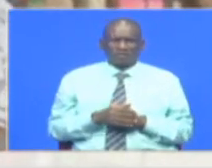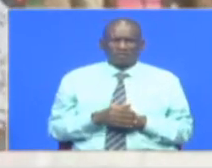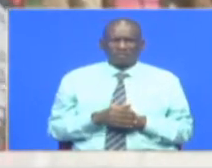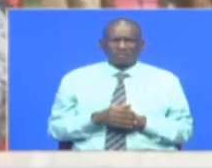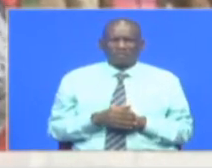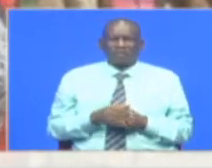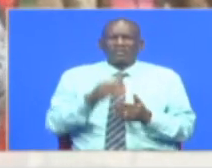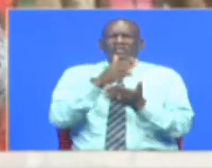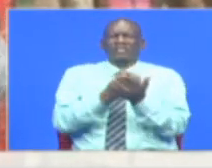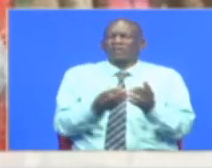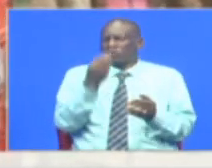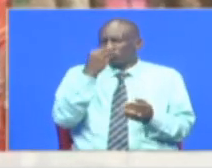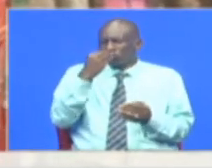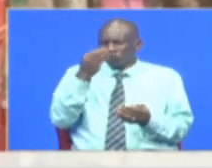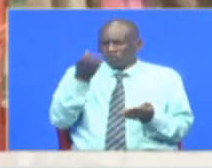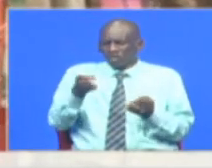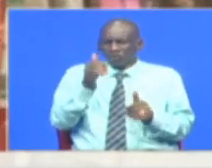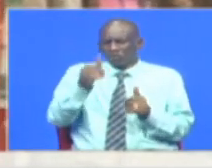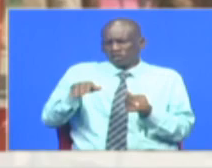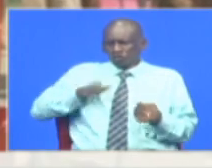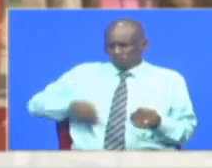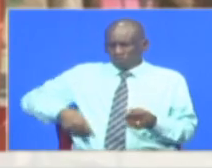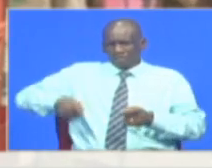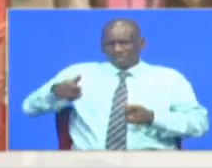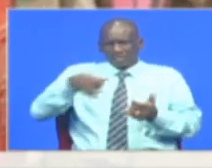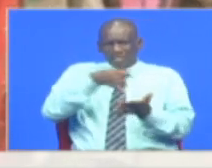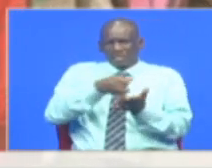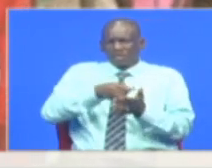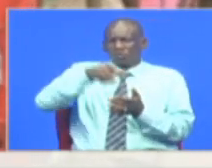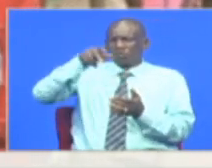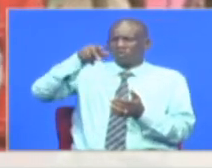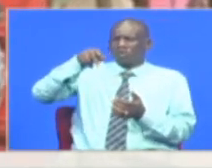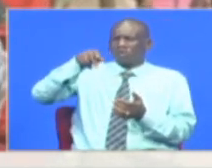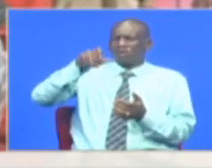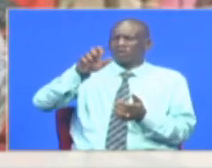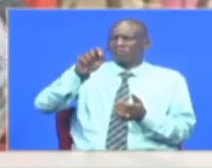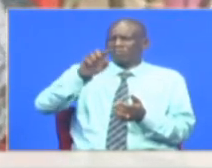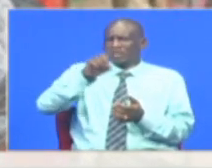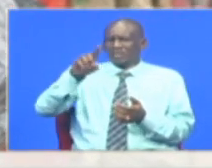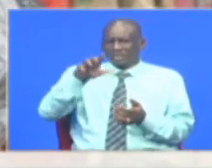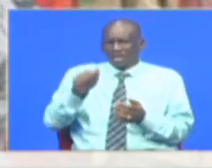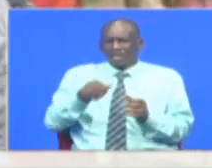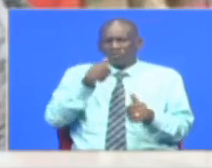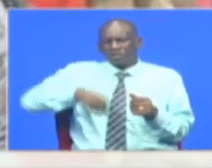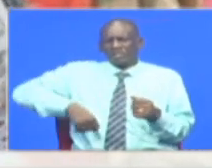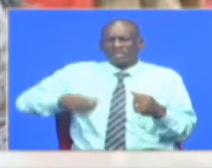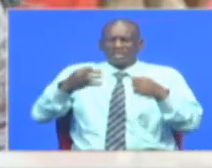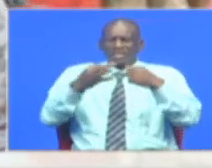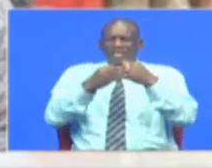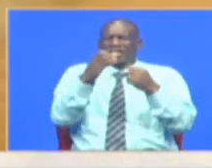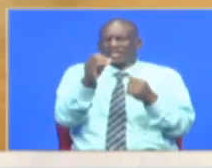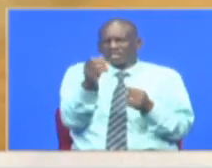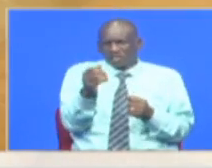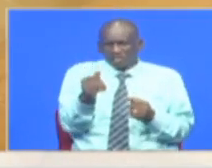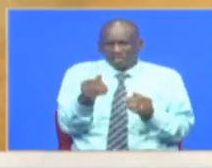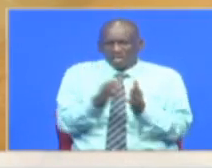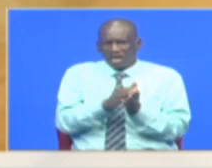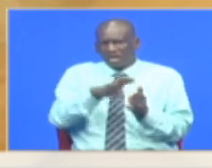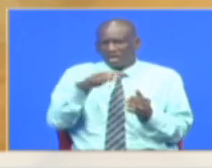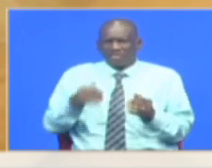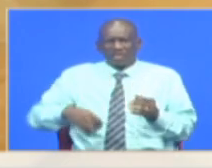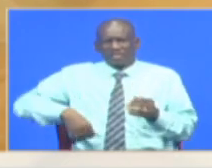Some of the food items Sylvia hawks include pizza pockets that go for 80 shillings, apple pie which sells at 70